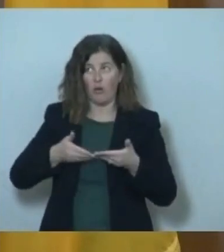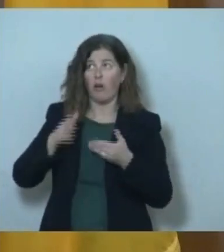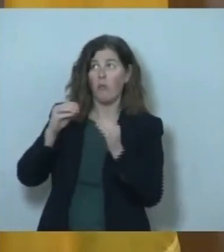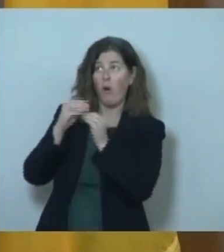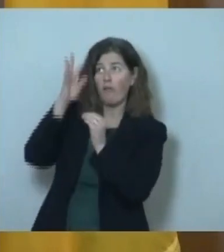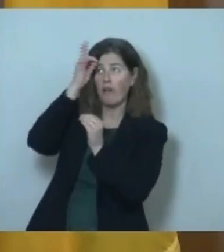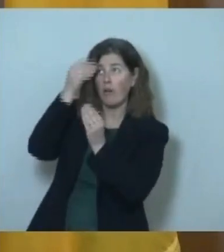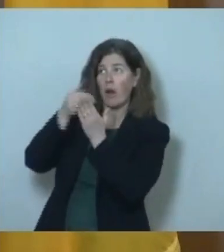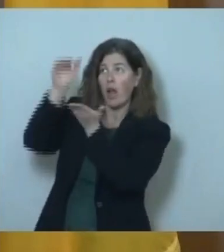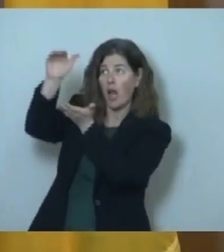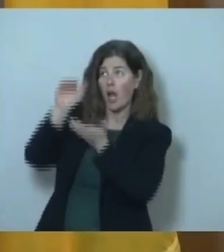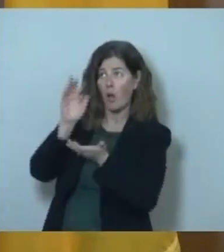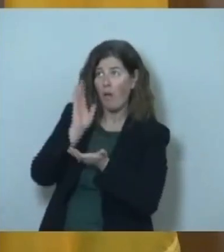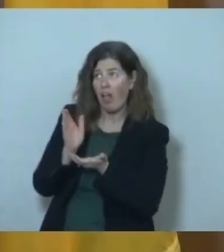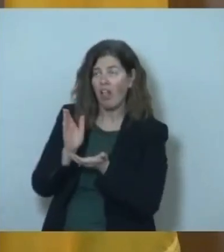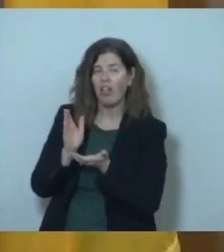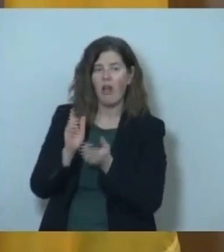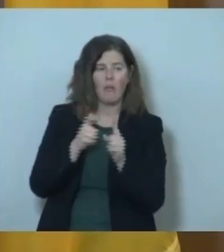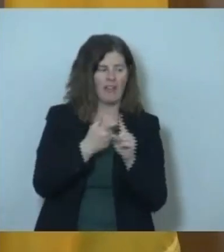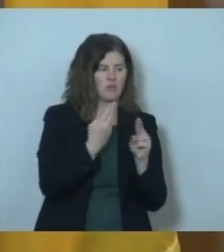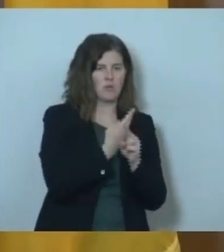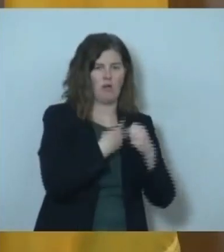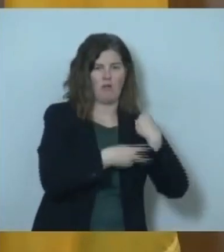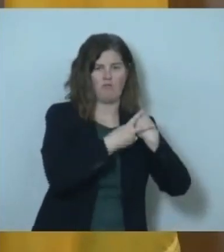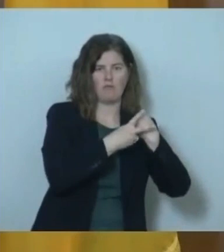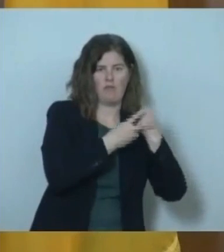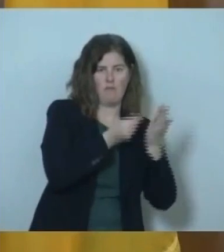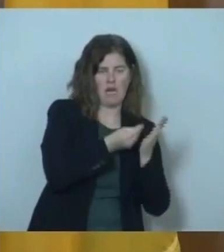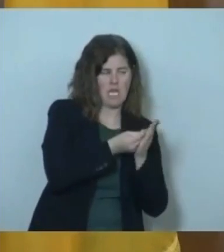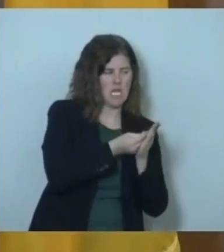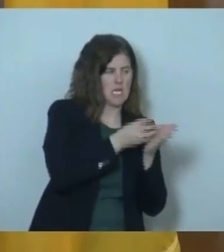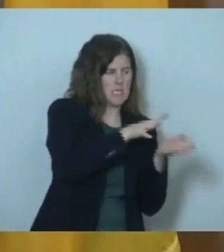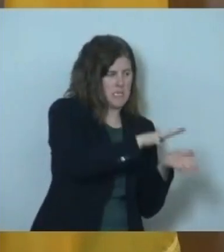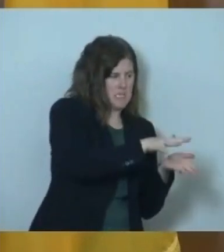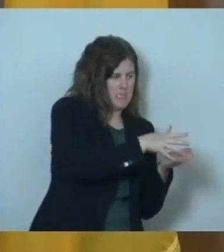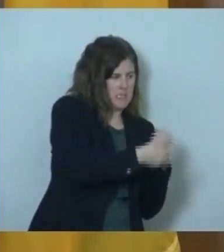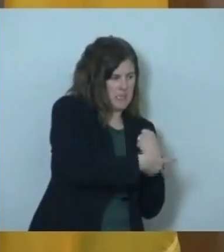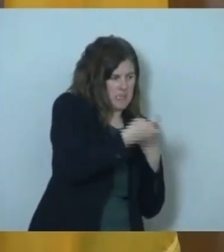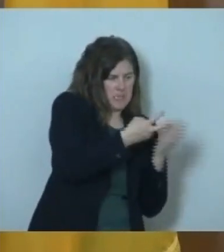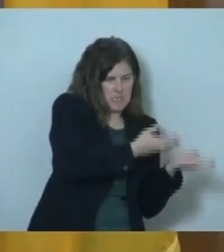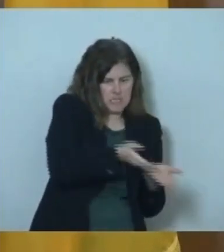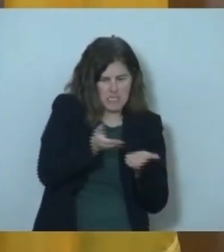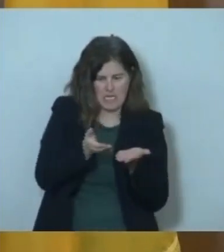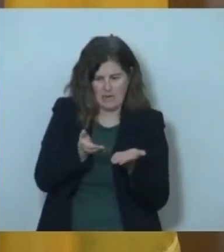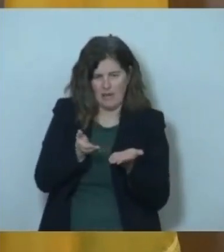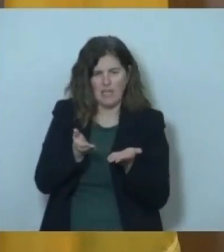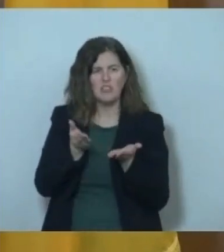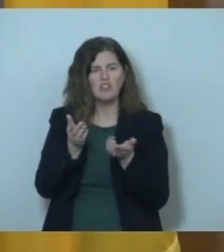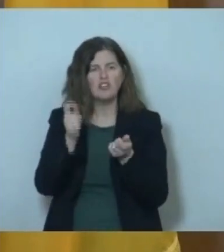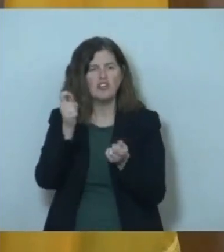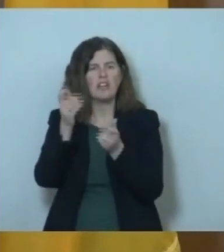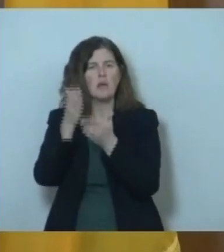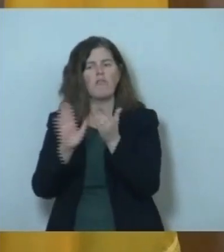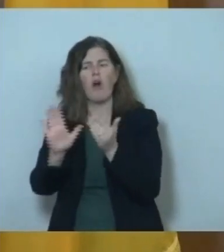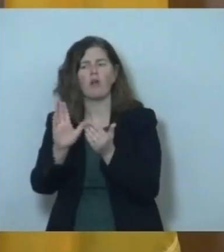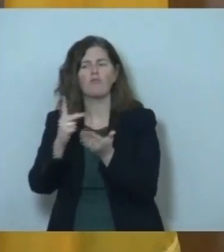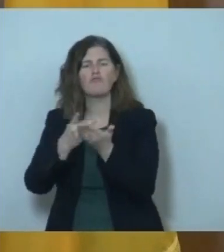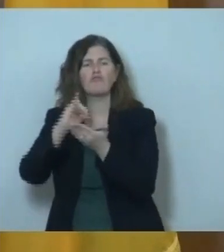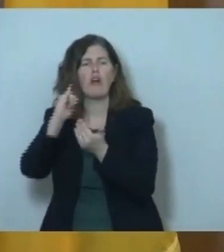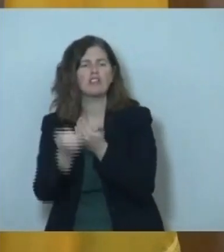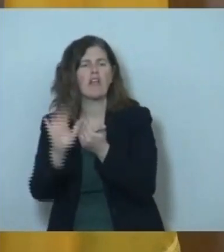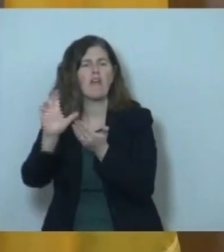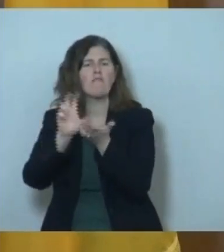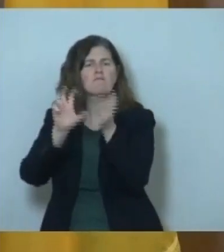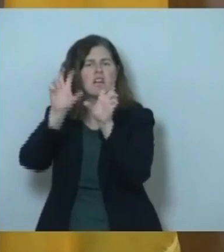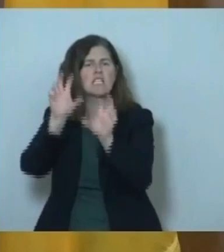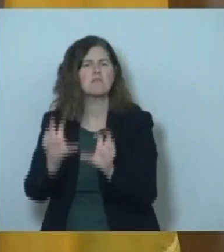coming, and it's getting money out of the reserves and maybe changing some of the capital projects investments that